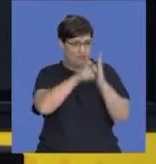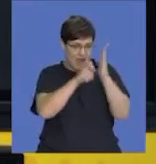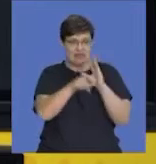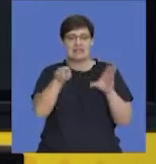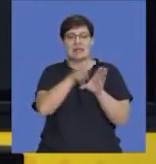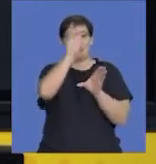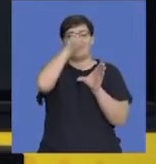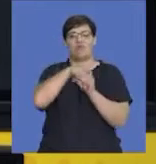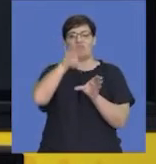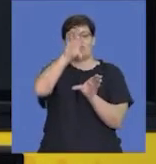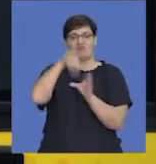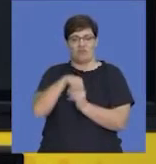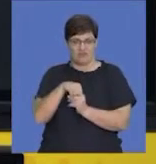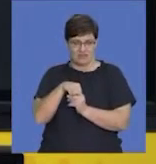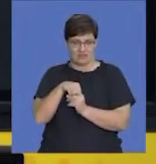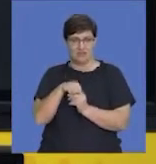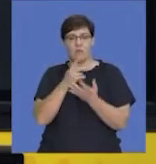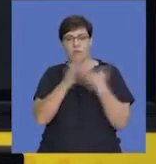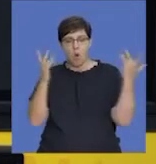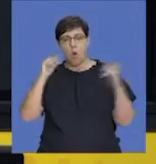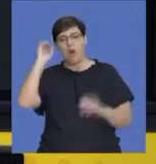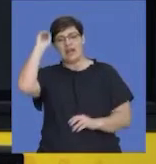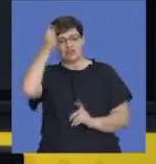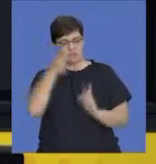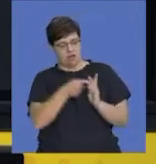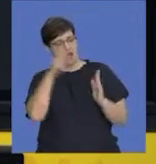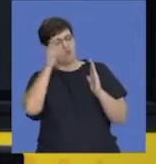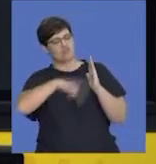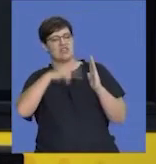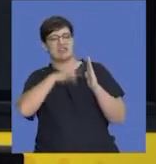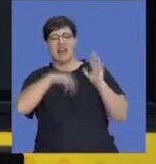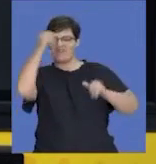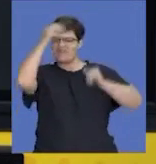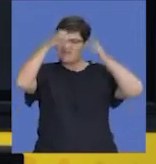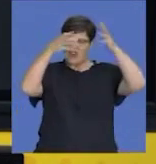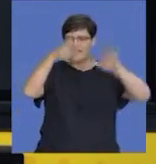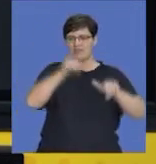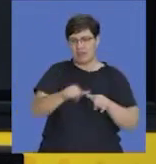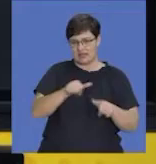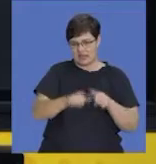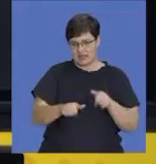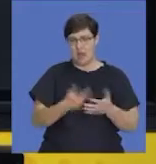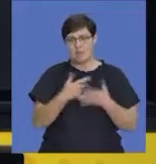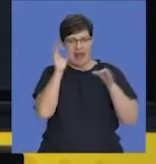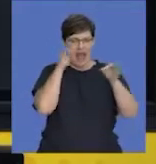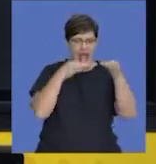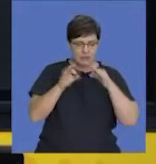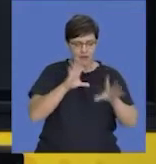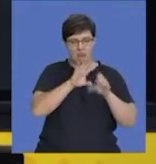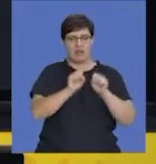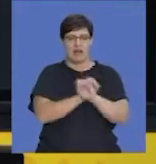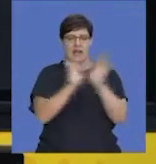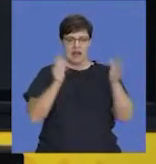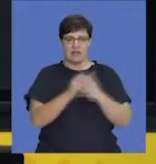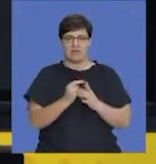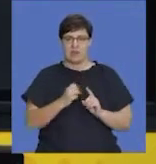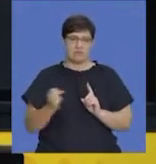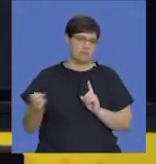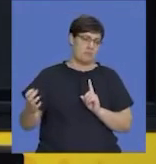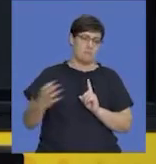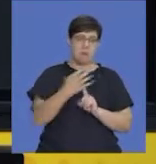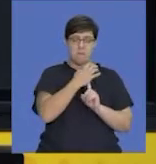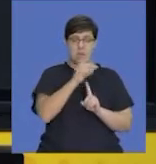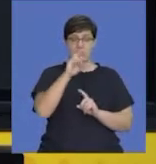like that in there to make it more creative, to also make it more descriptive. So if I say I was attacked by a swarm of